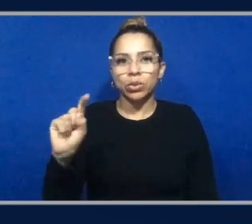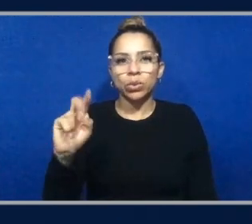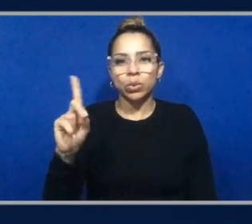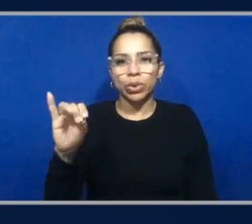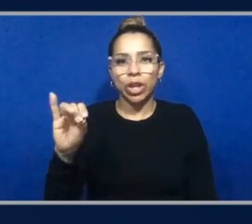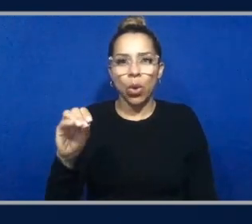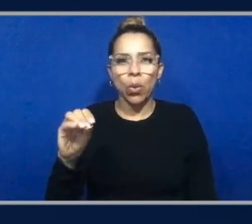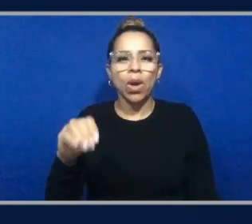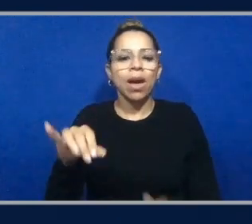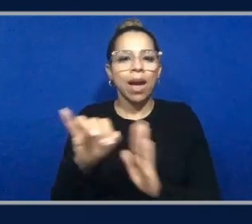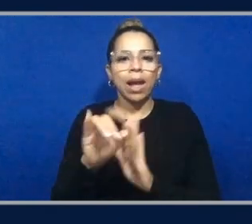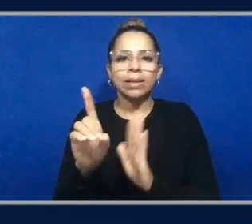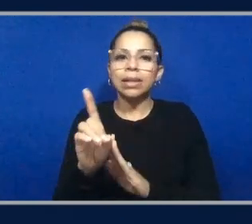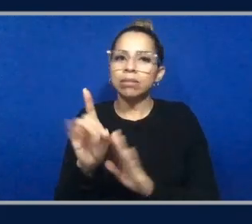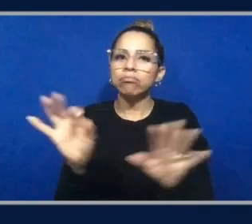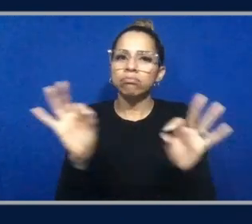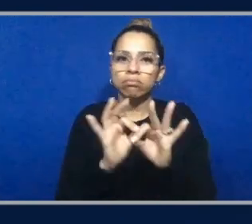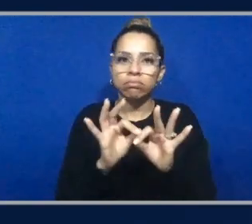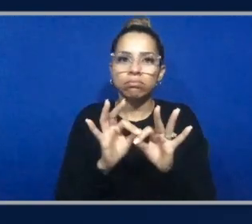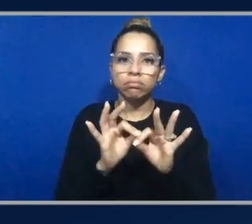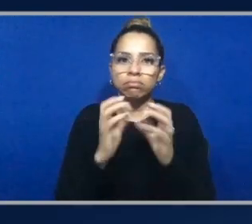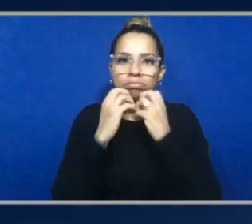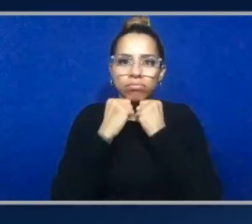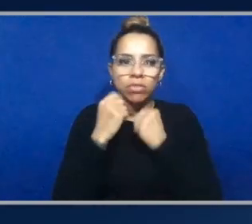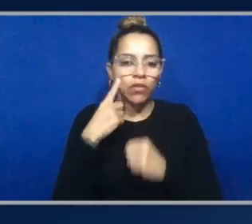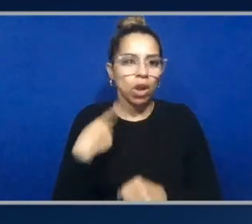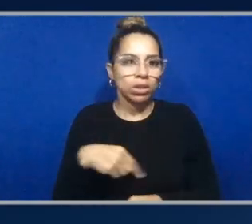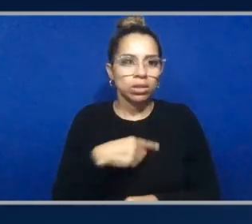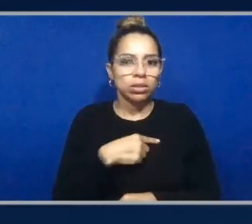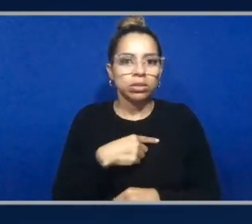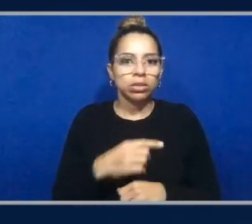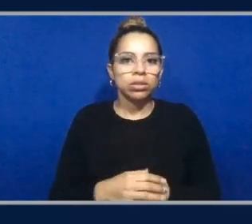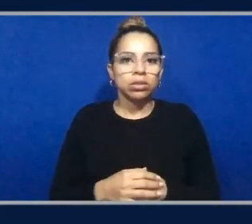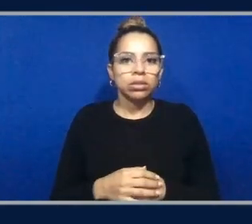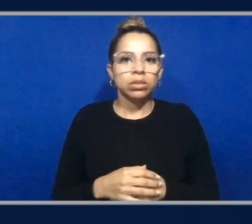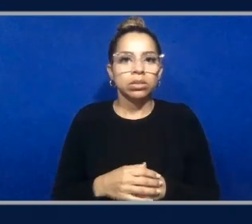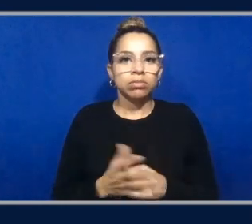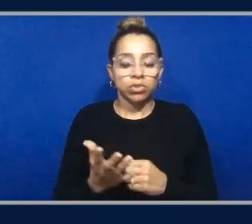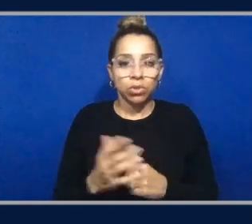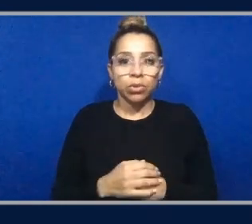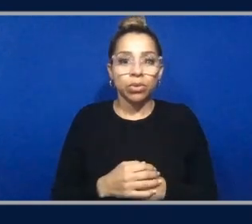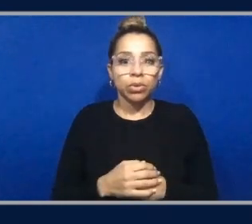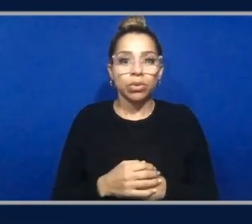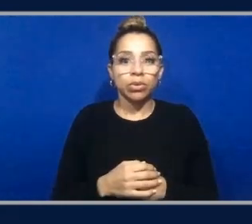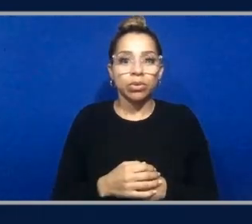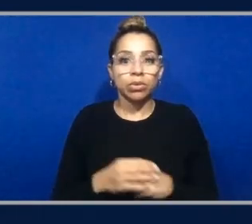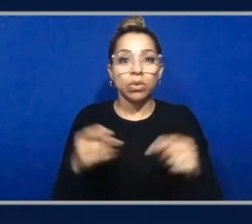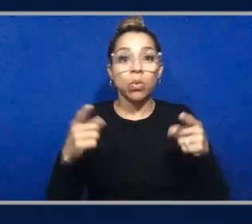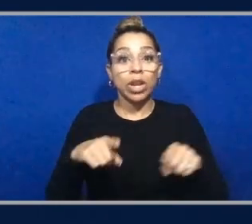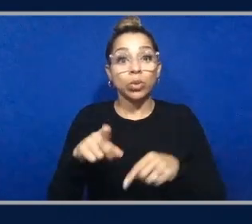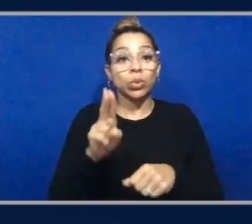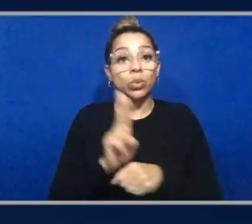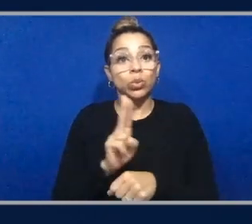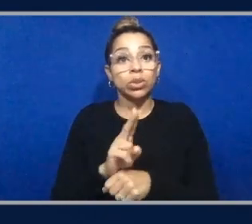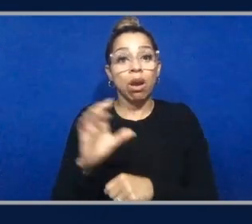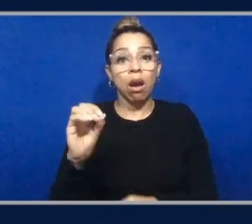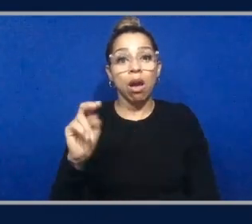Yeah. So in the days that you were used to using the console, you'd log into the console and have